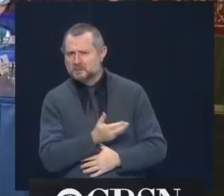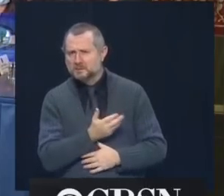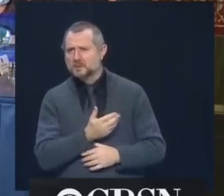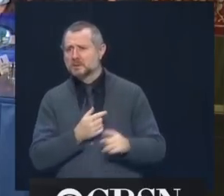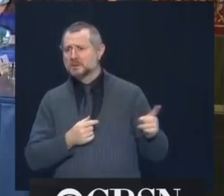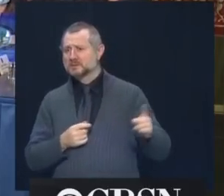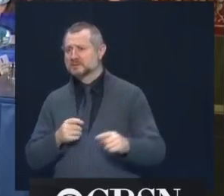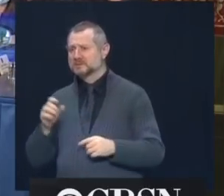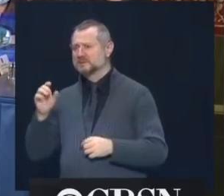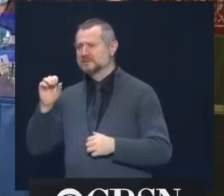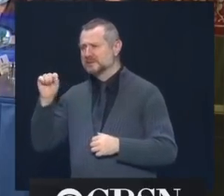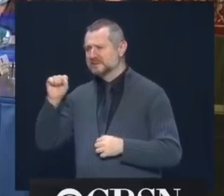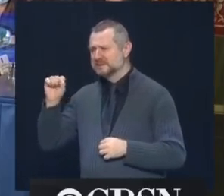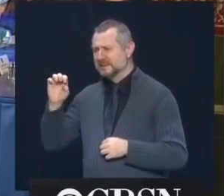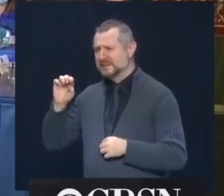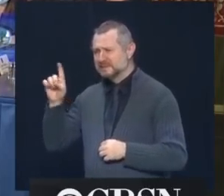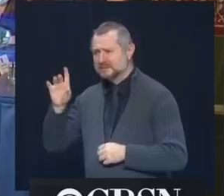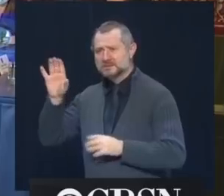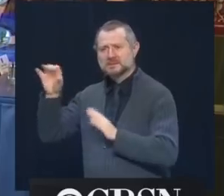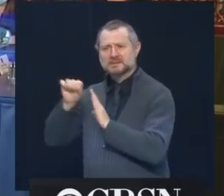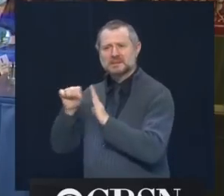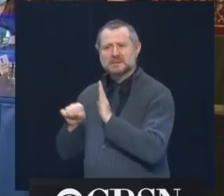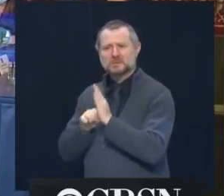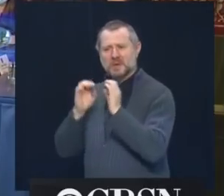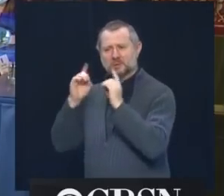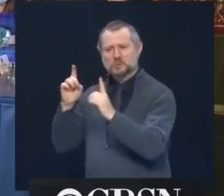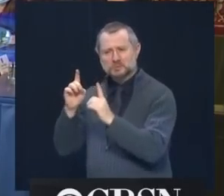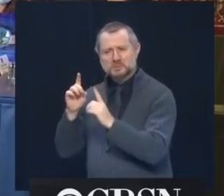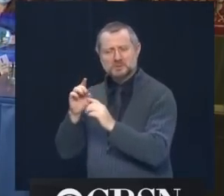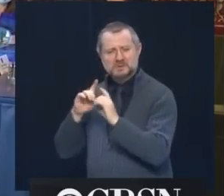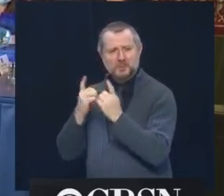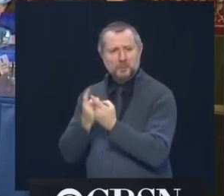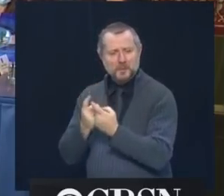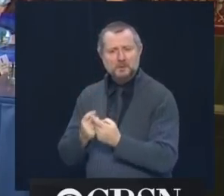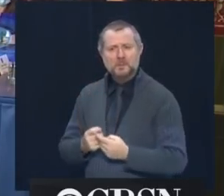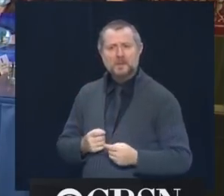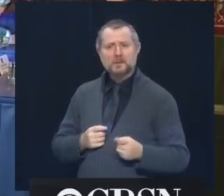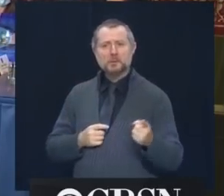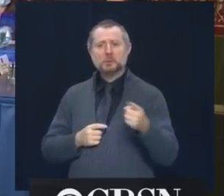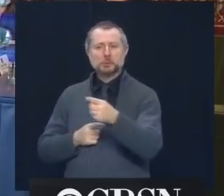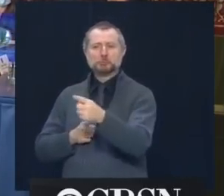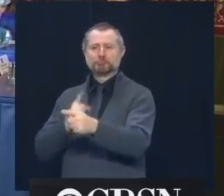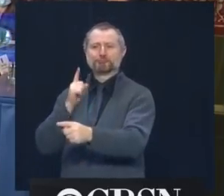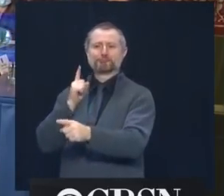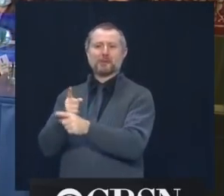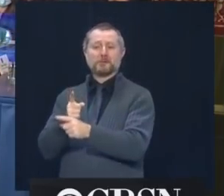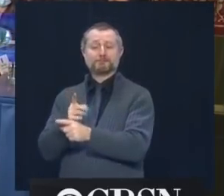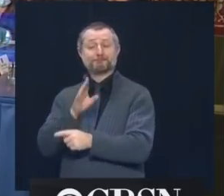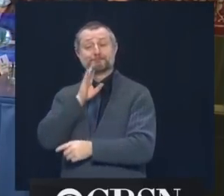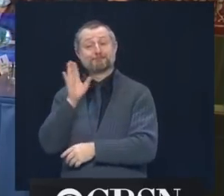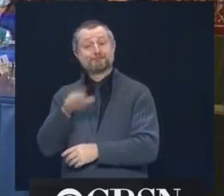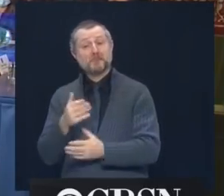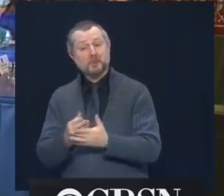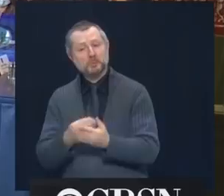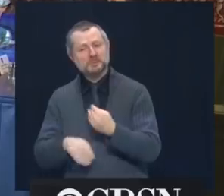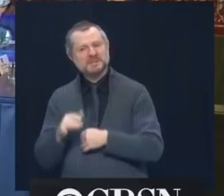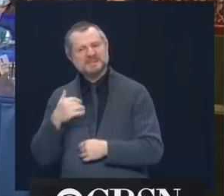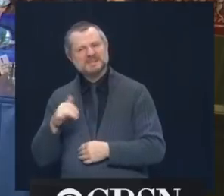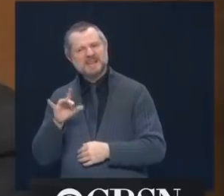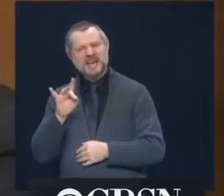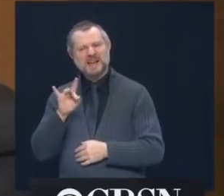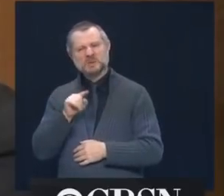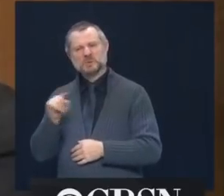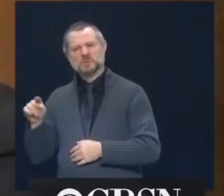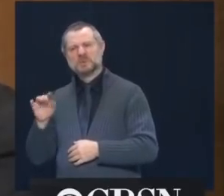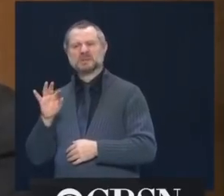SED? Yes, you know? It's both. We're talking to SED. So on the budget numbers themselves, we still have $8 to $9 billion in school